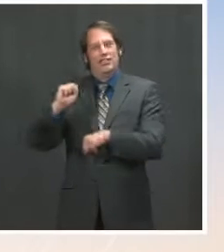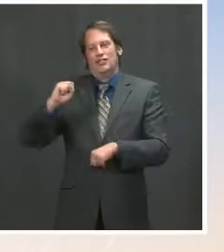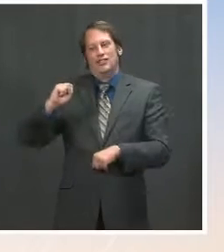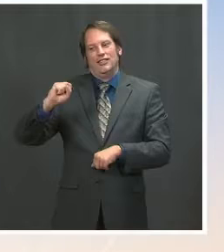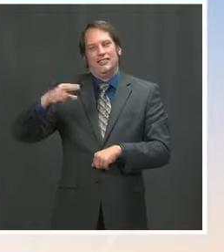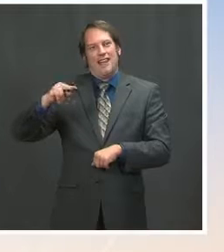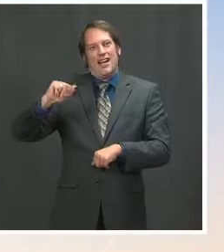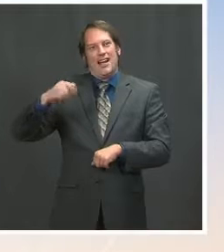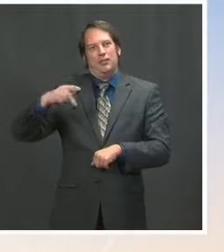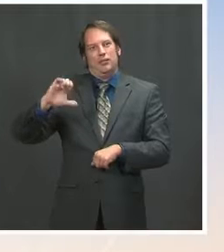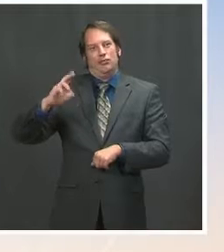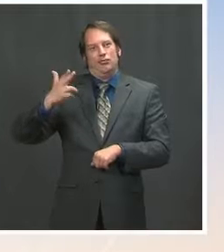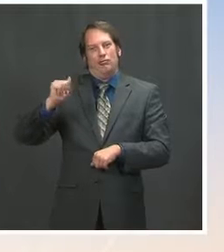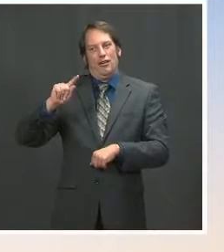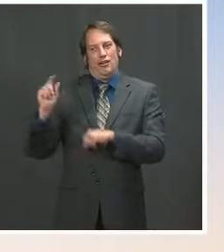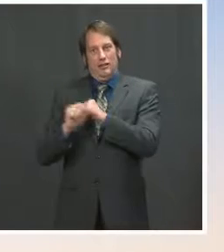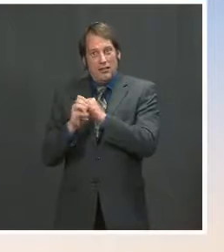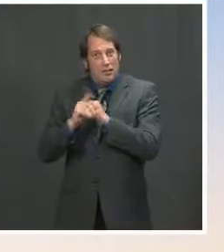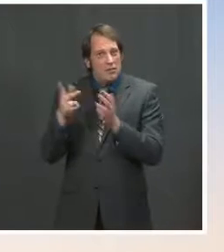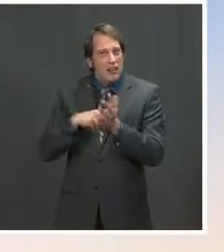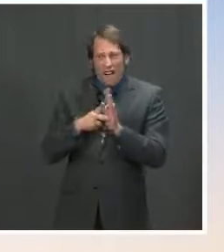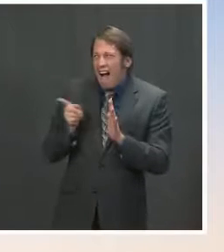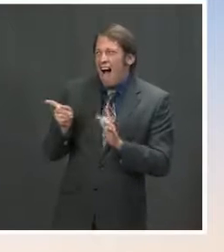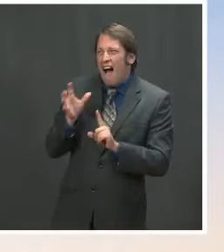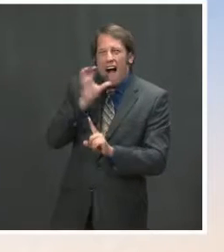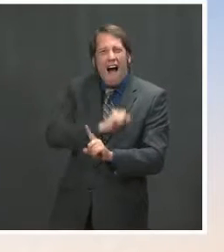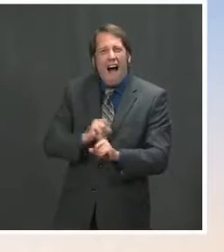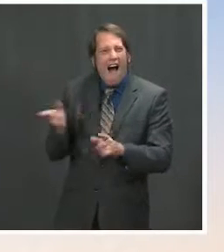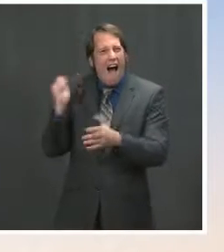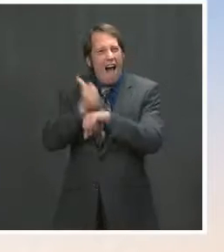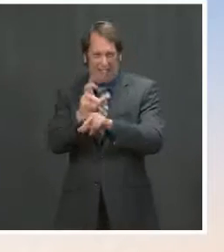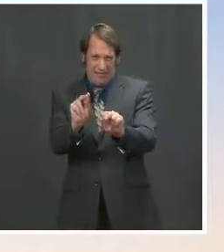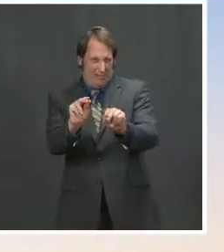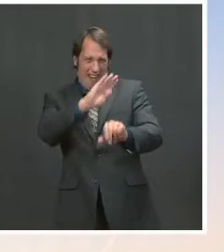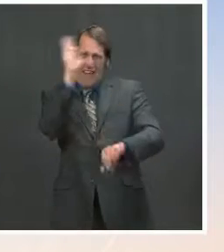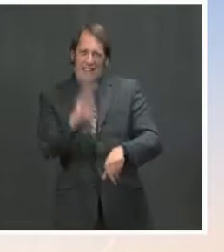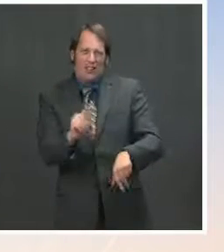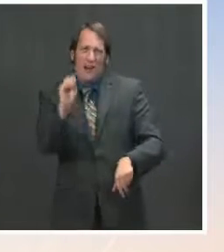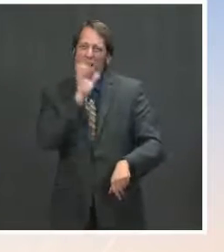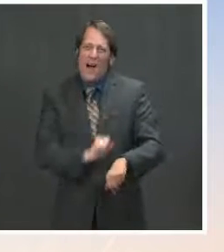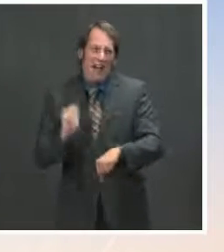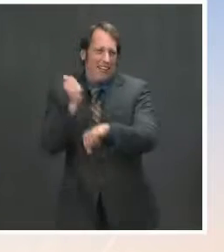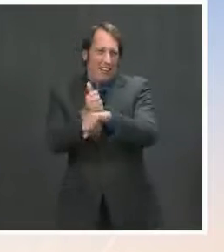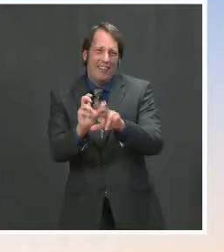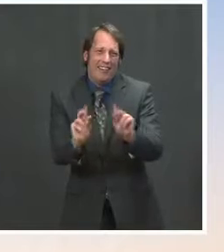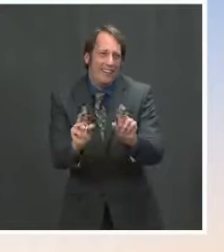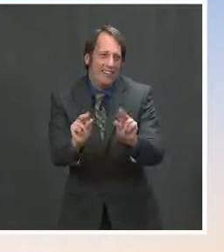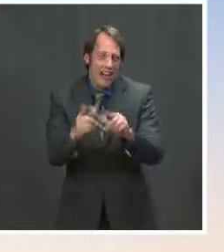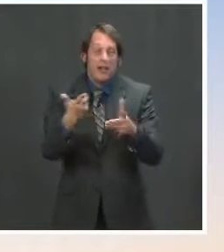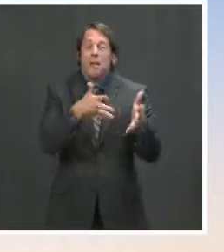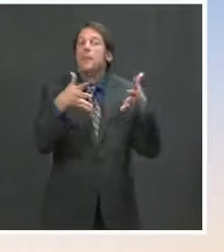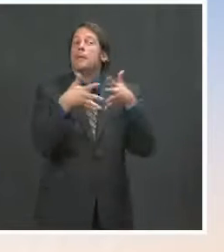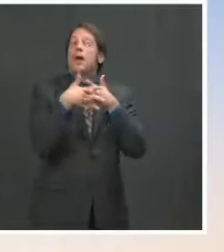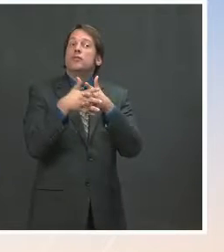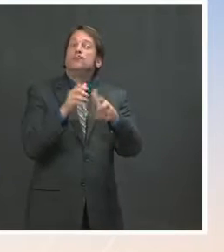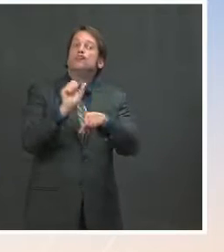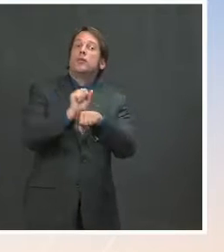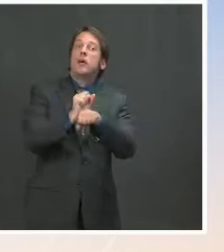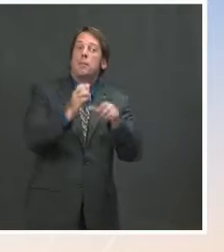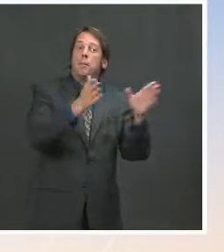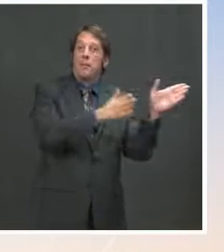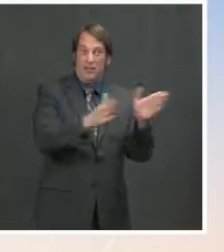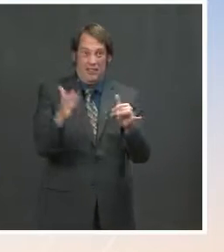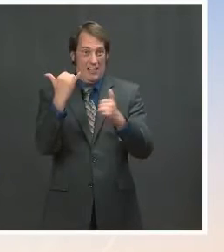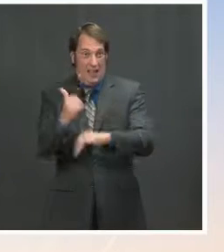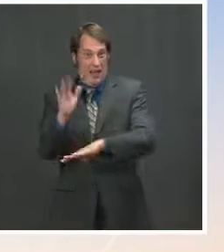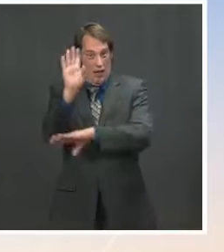AJP meeting happening today, American Jobs Plan happening today. This afternoon, the president, shortly after the briefing, I should say,